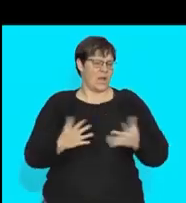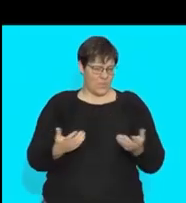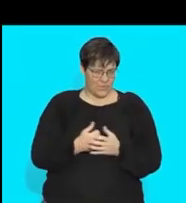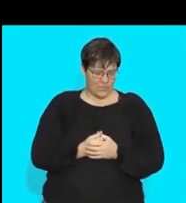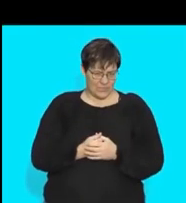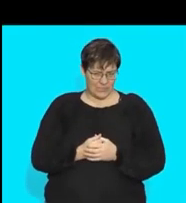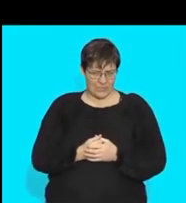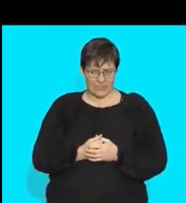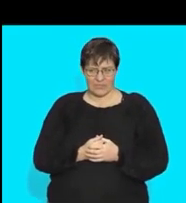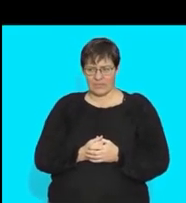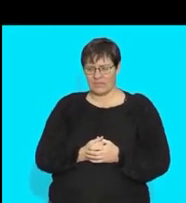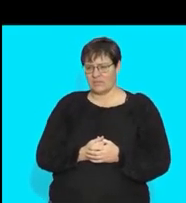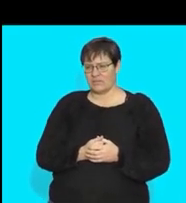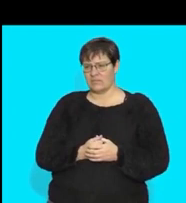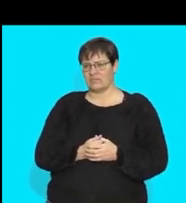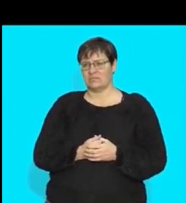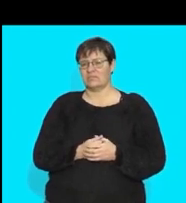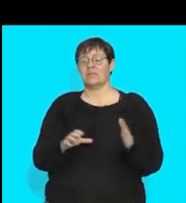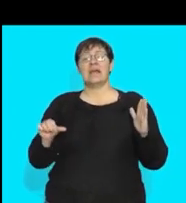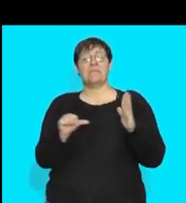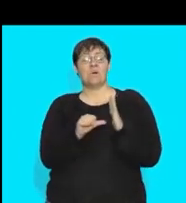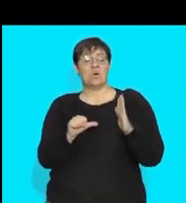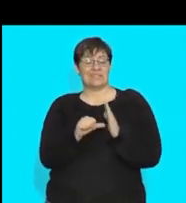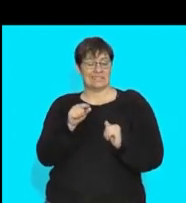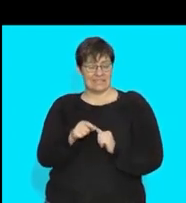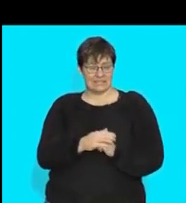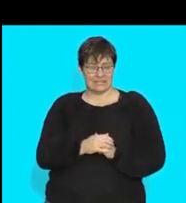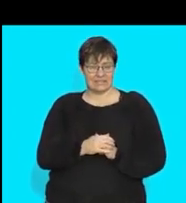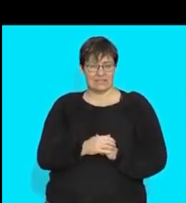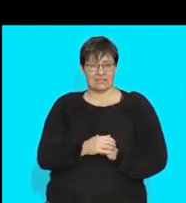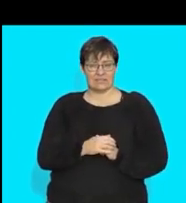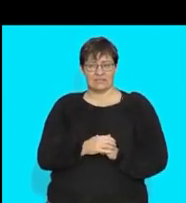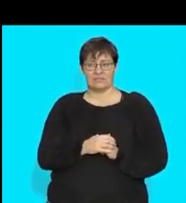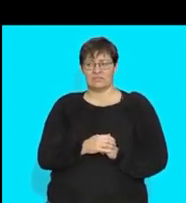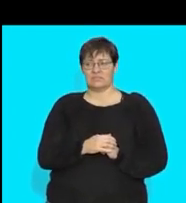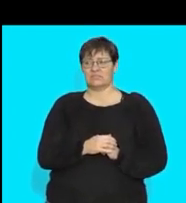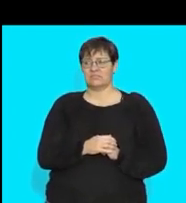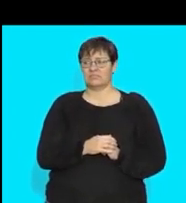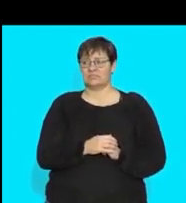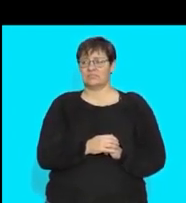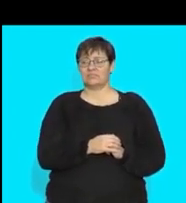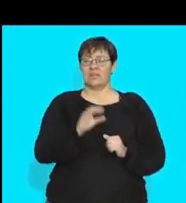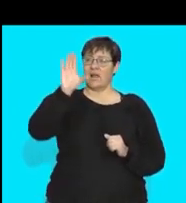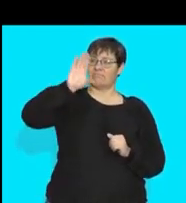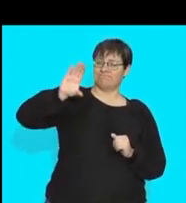enable gaseous exchange. And the important parts when it came to, as I said to you there, I've put in the corner,